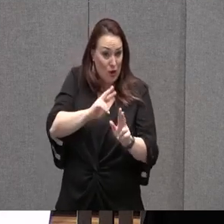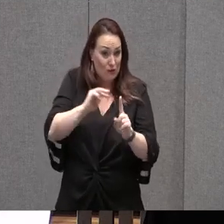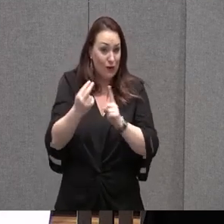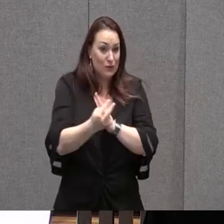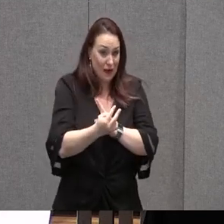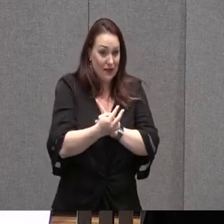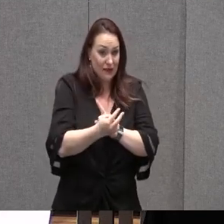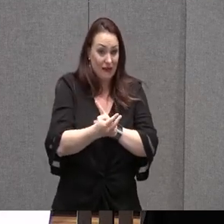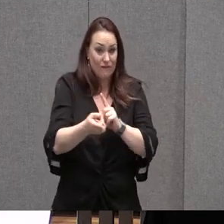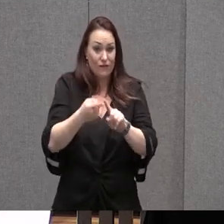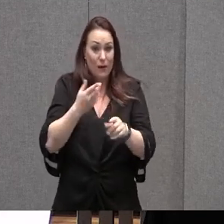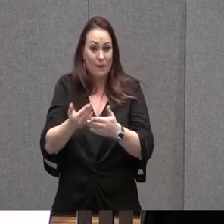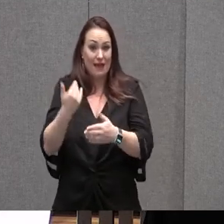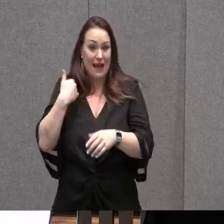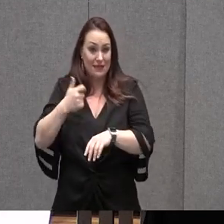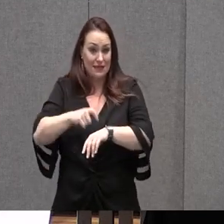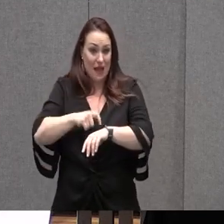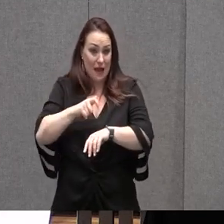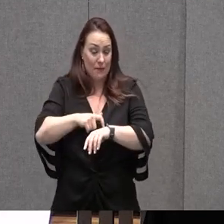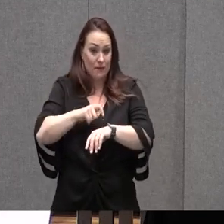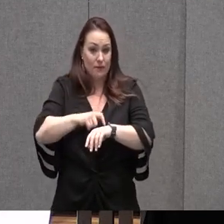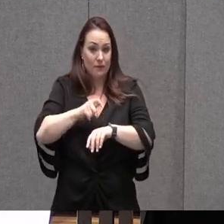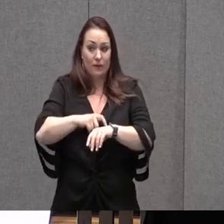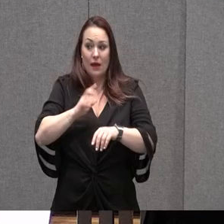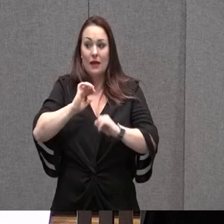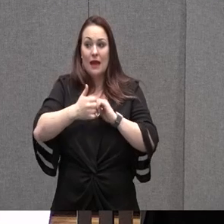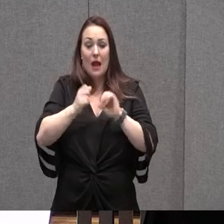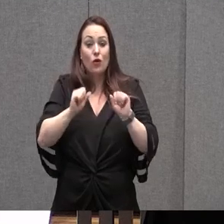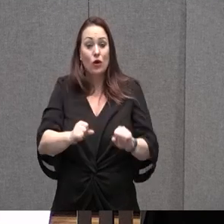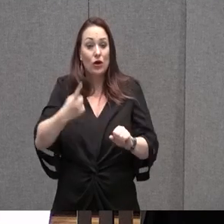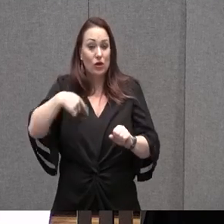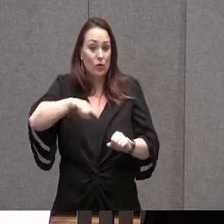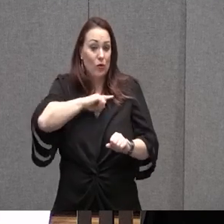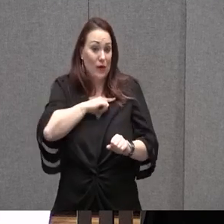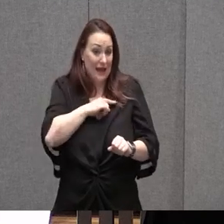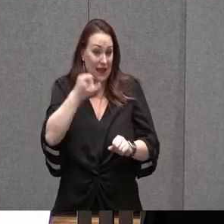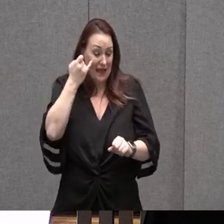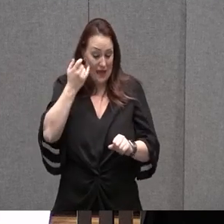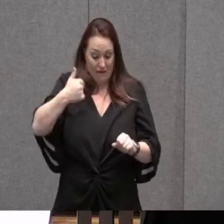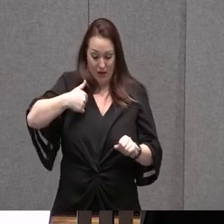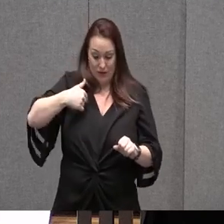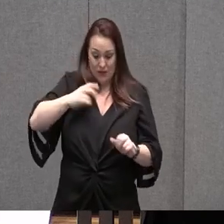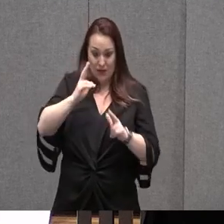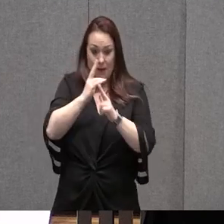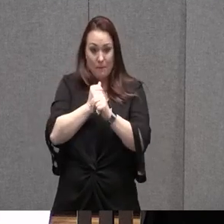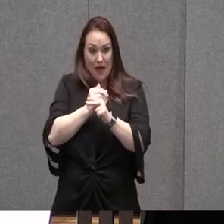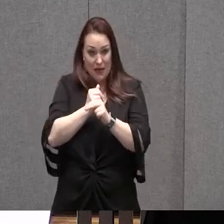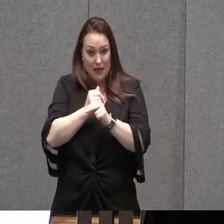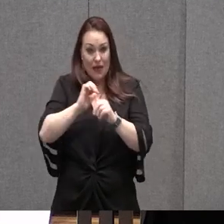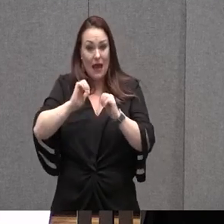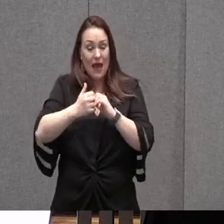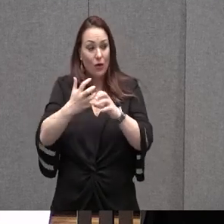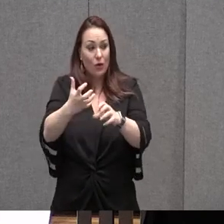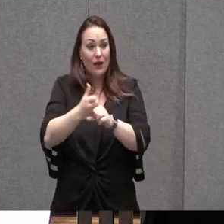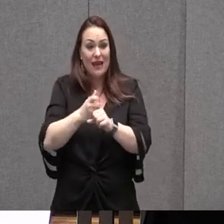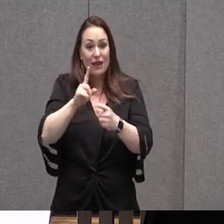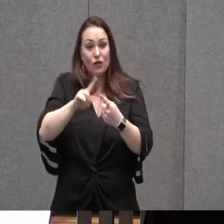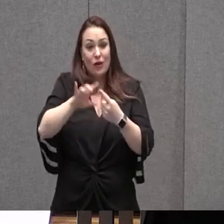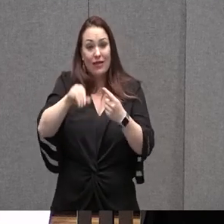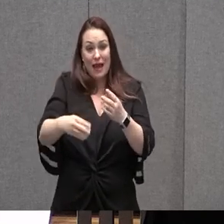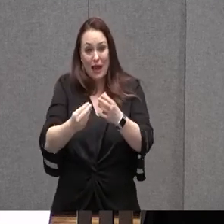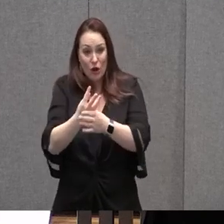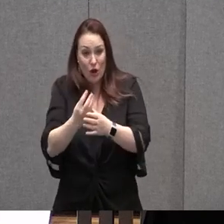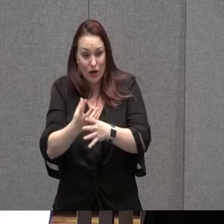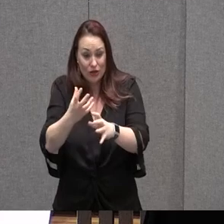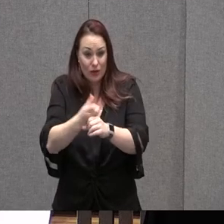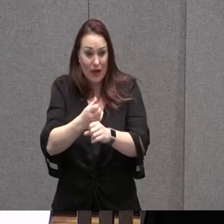last time. And how could we, if we were bunnies, how could we get to that garden to